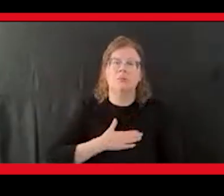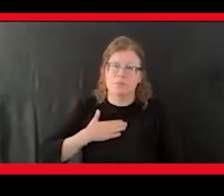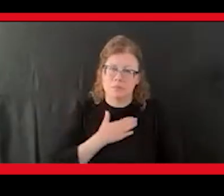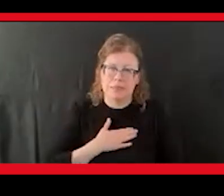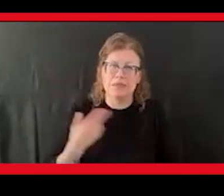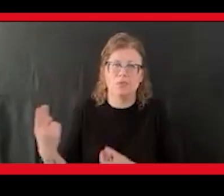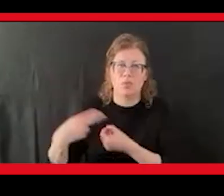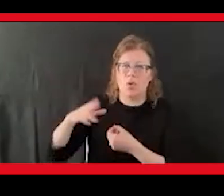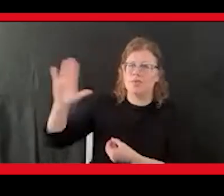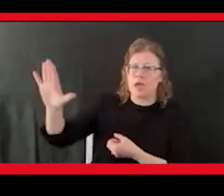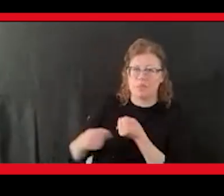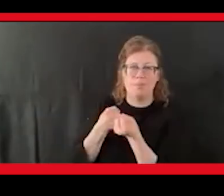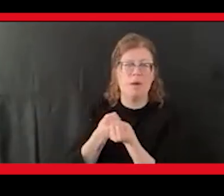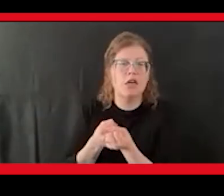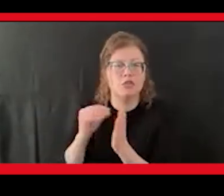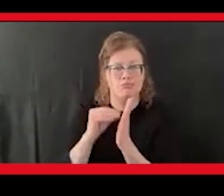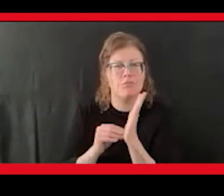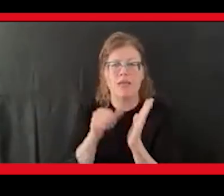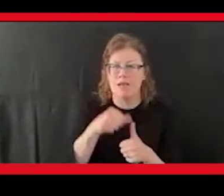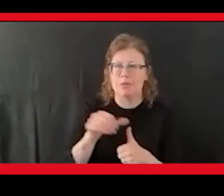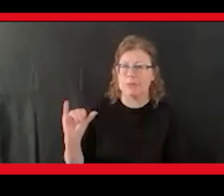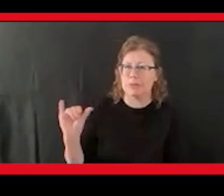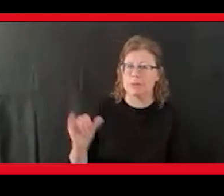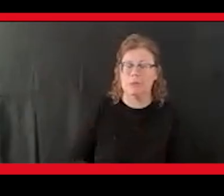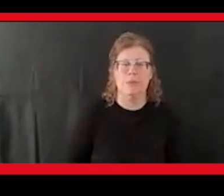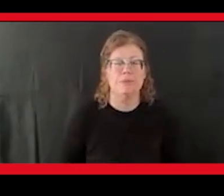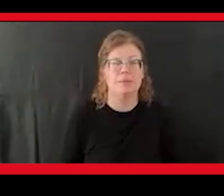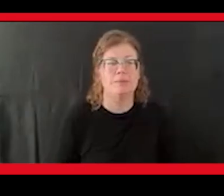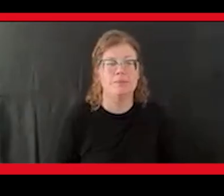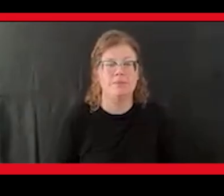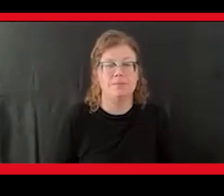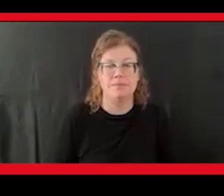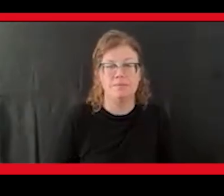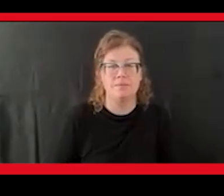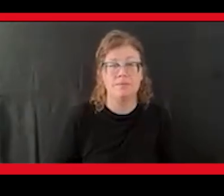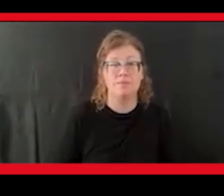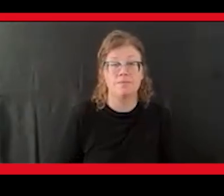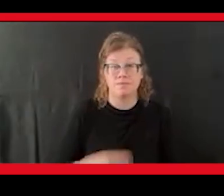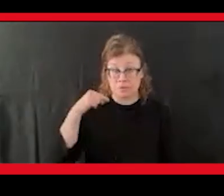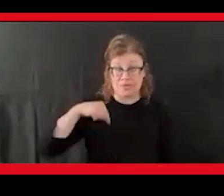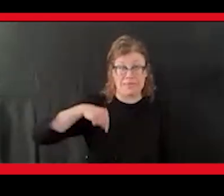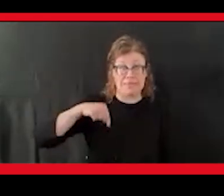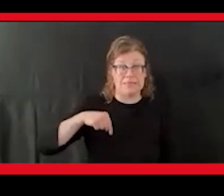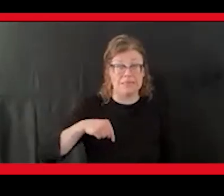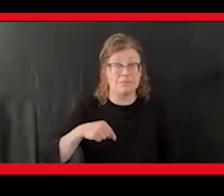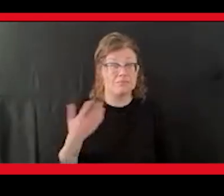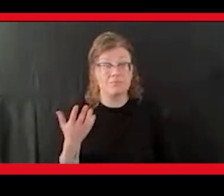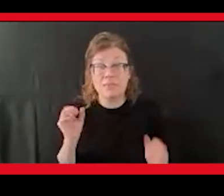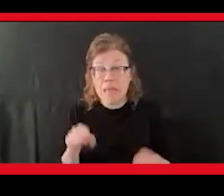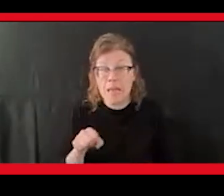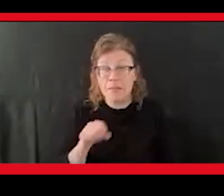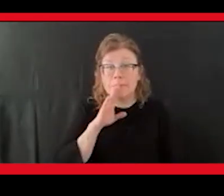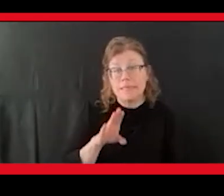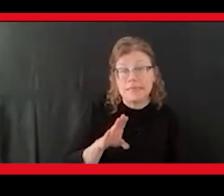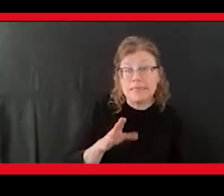You can upload PDFs or audio-visual files in this section. If you want to include links, please save any